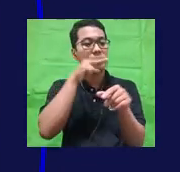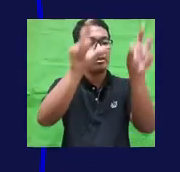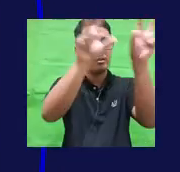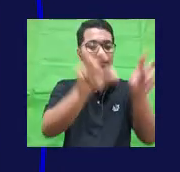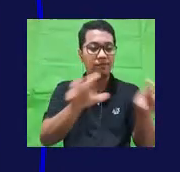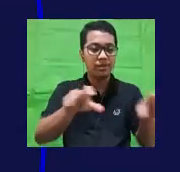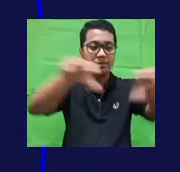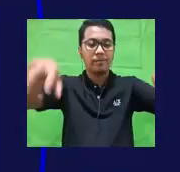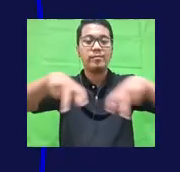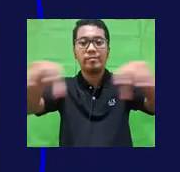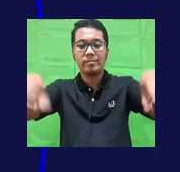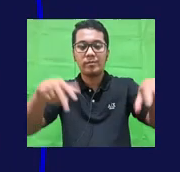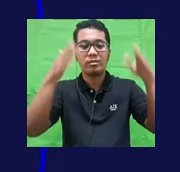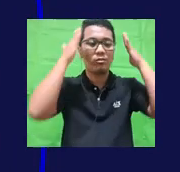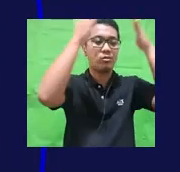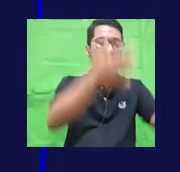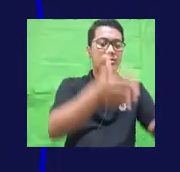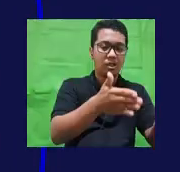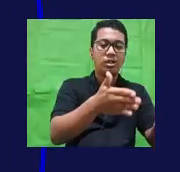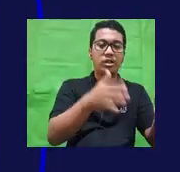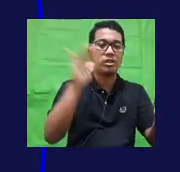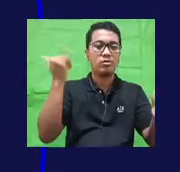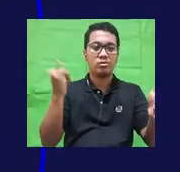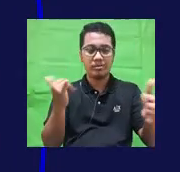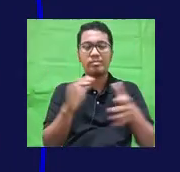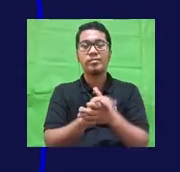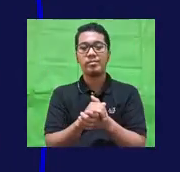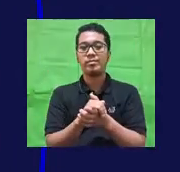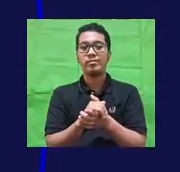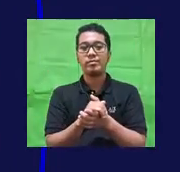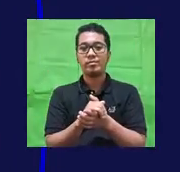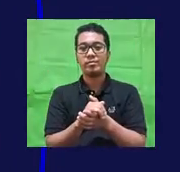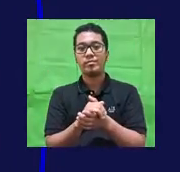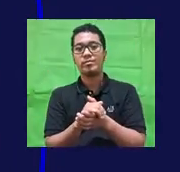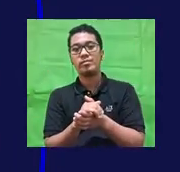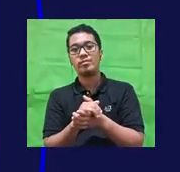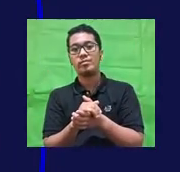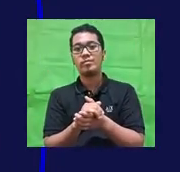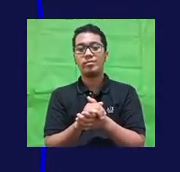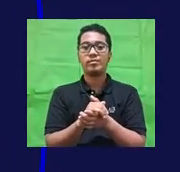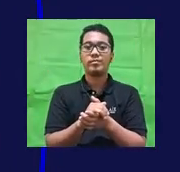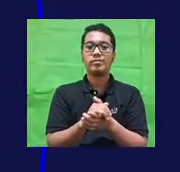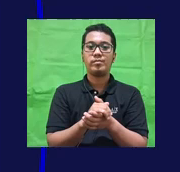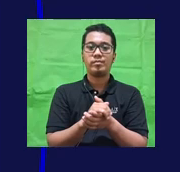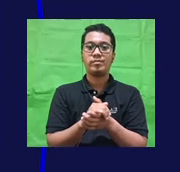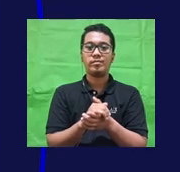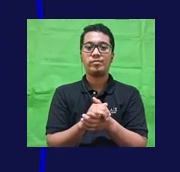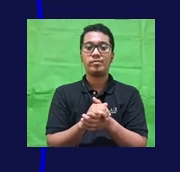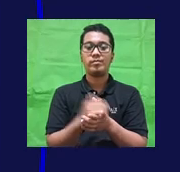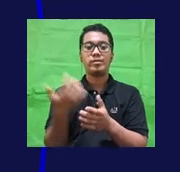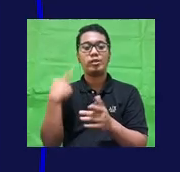curator based in Jogja, Adelina Luft. Adelina Luft approached me and asked me if I was interested to develop a project